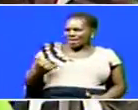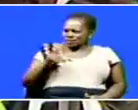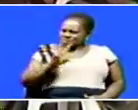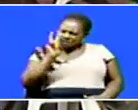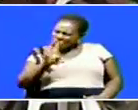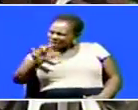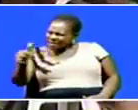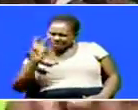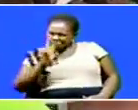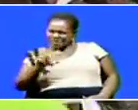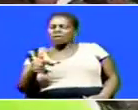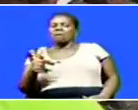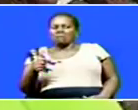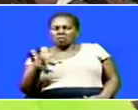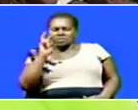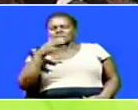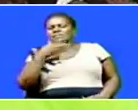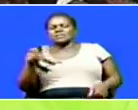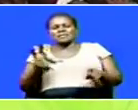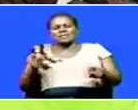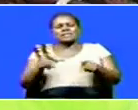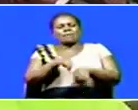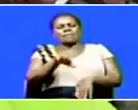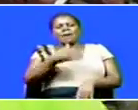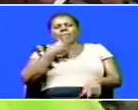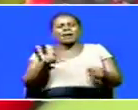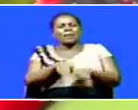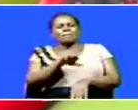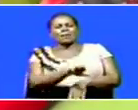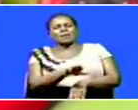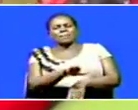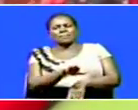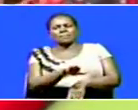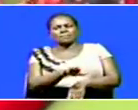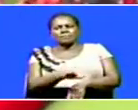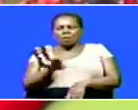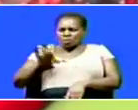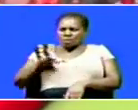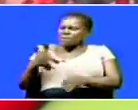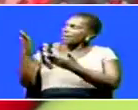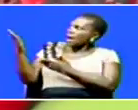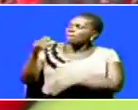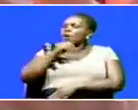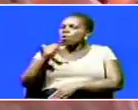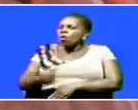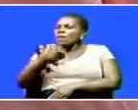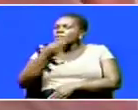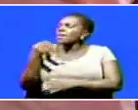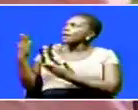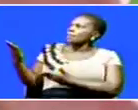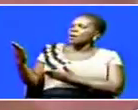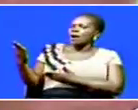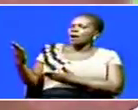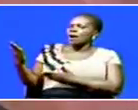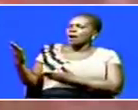akiona mwingine anaona ni dada yake, anaona ni ndugu yake. Hawa wa mama na wazee